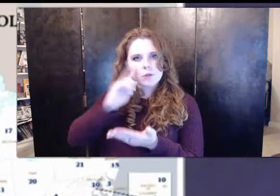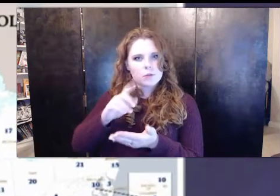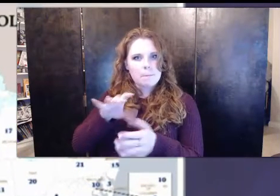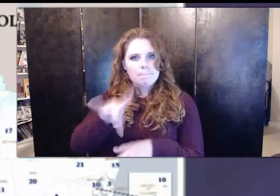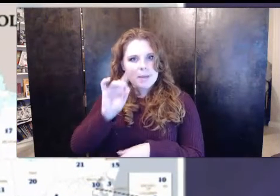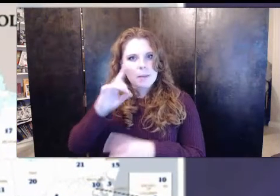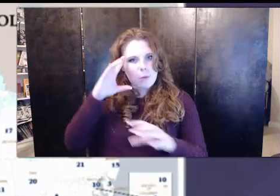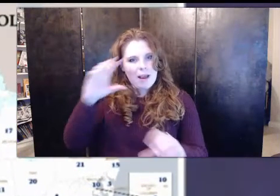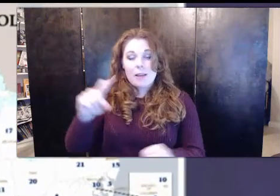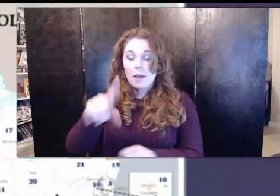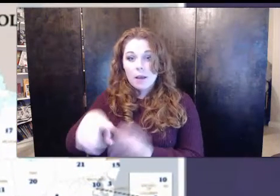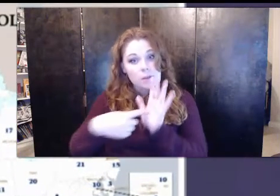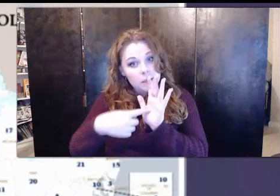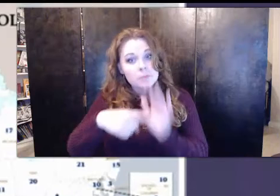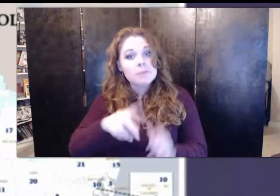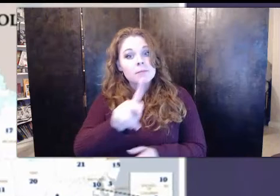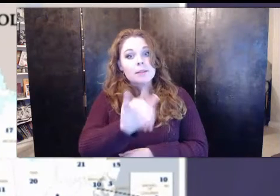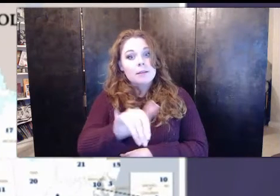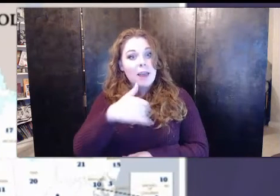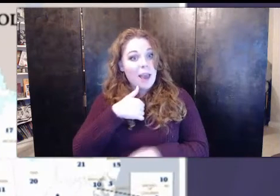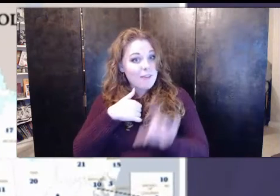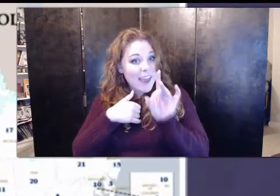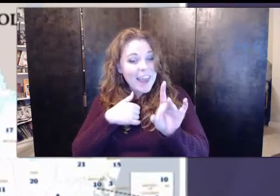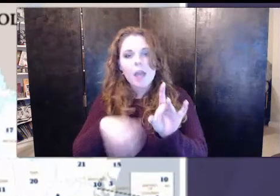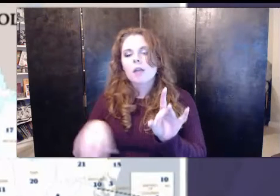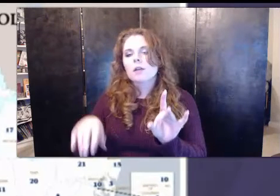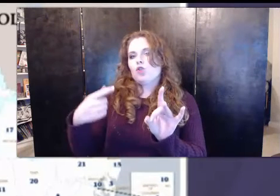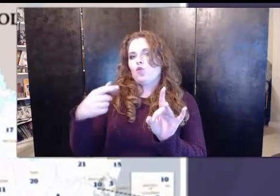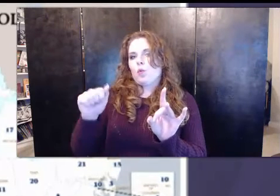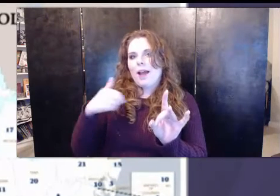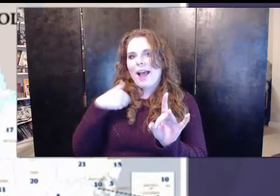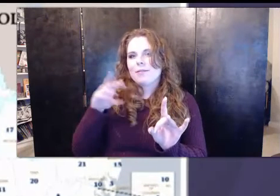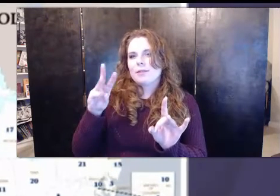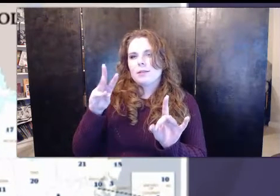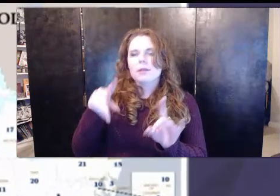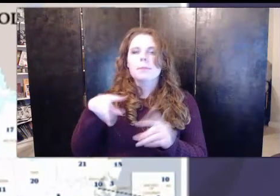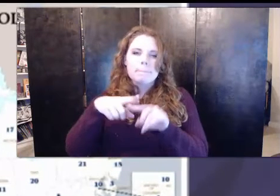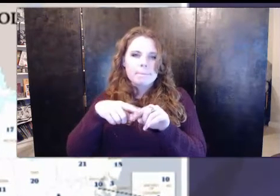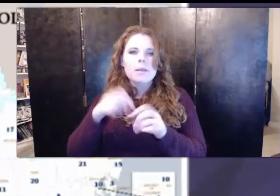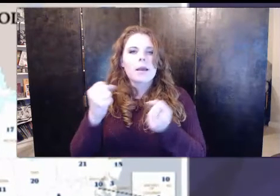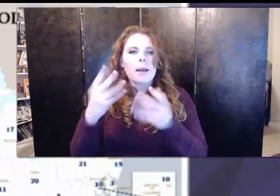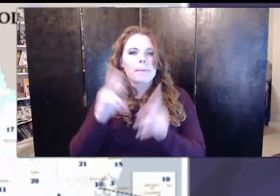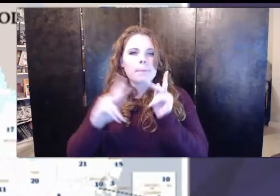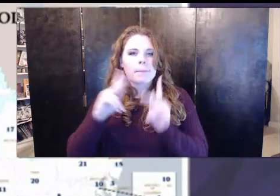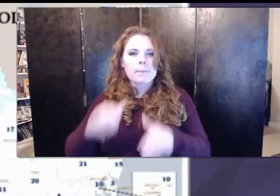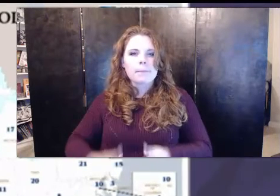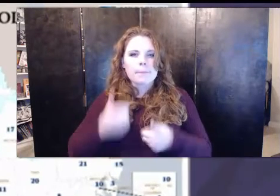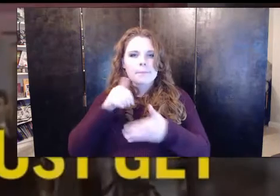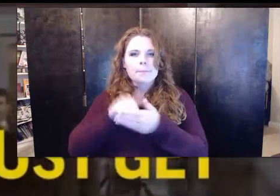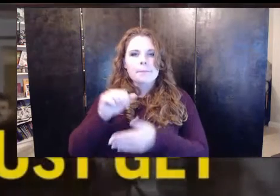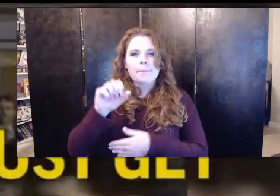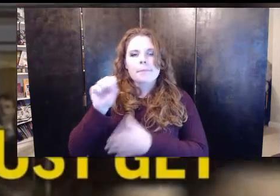8 electors. Georgia has 16. Those are the numbers you probably saw if you watched any television coverage of the